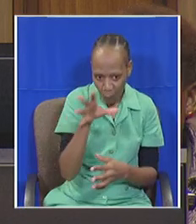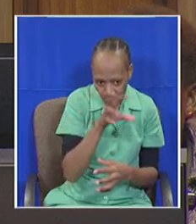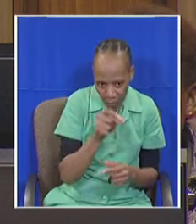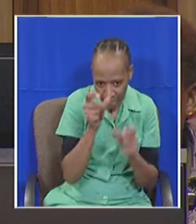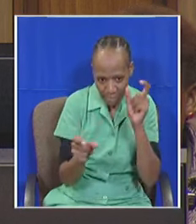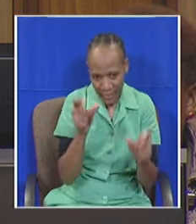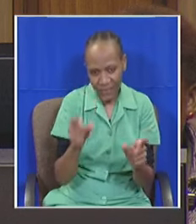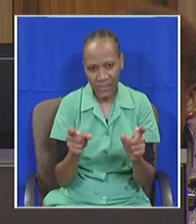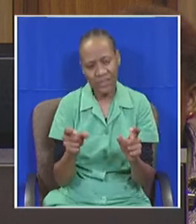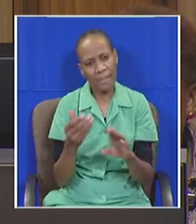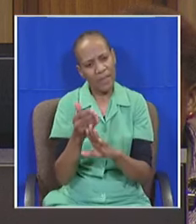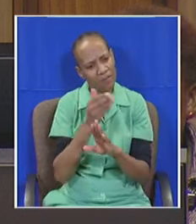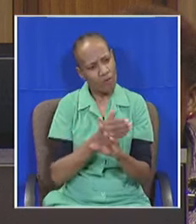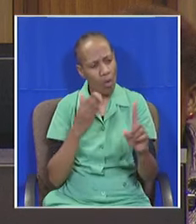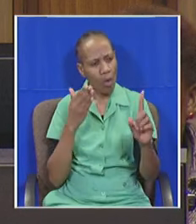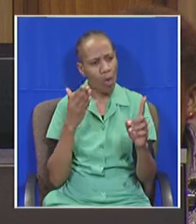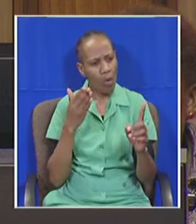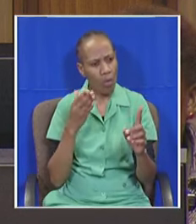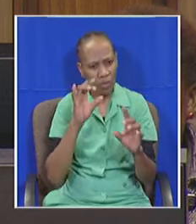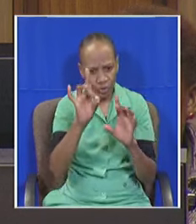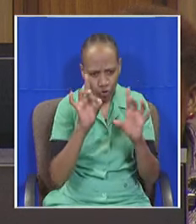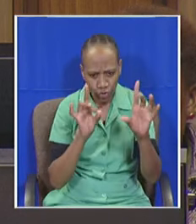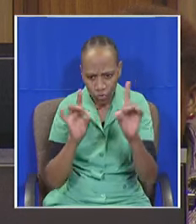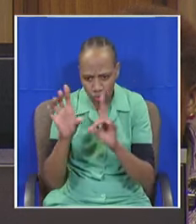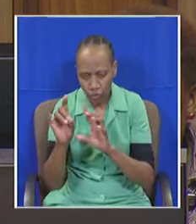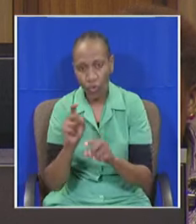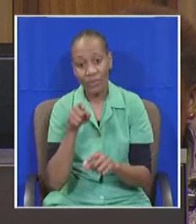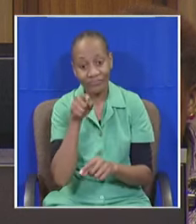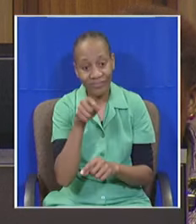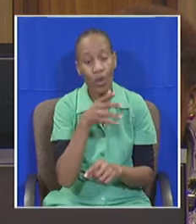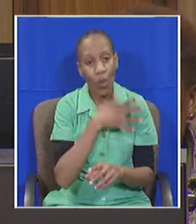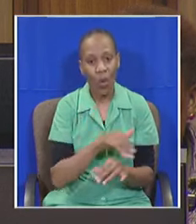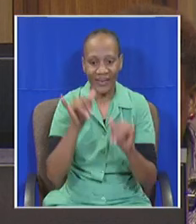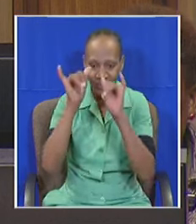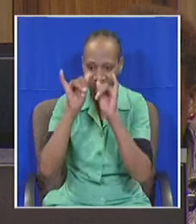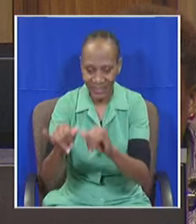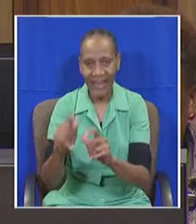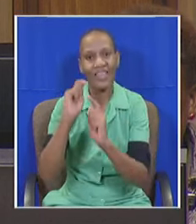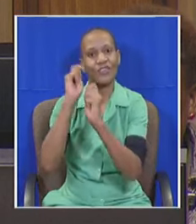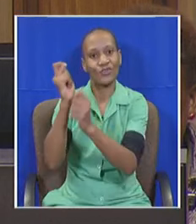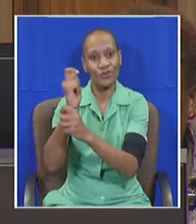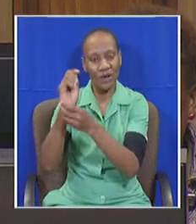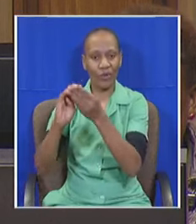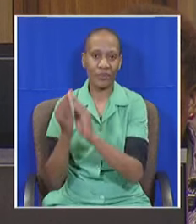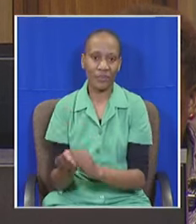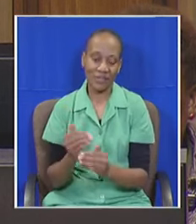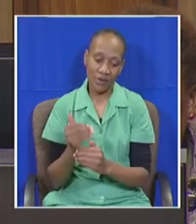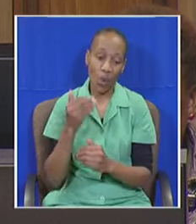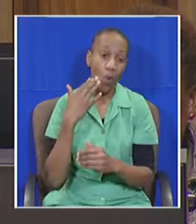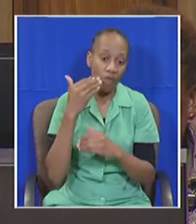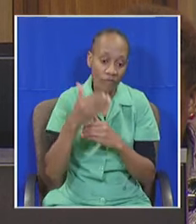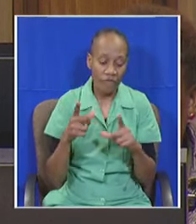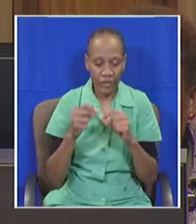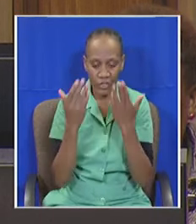originally targeted for their desire to remain in their communities after completing